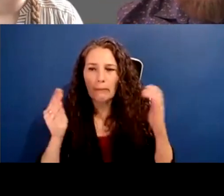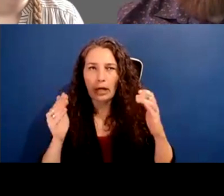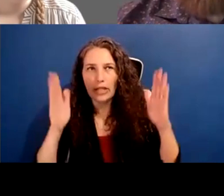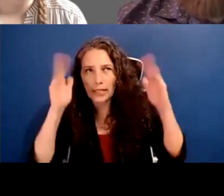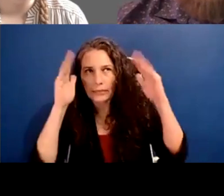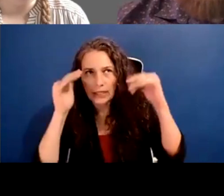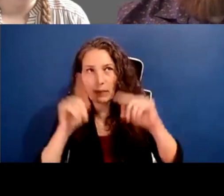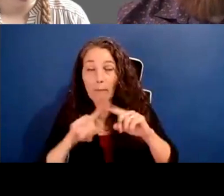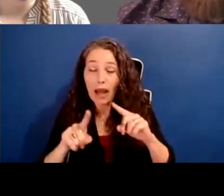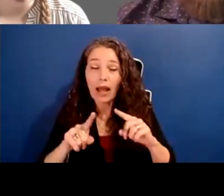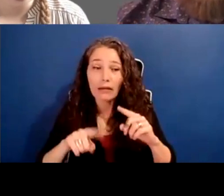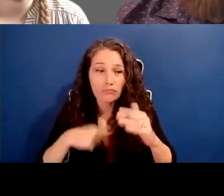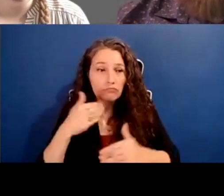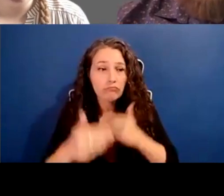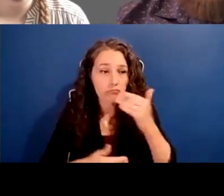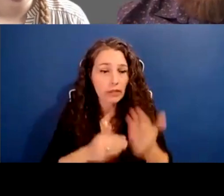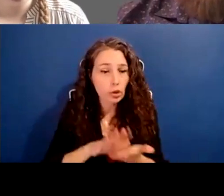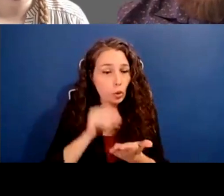time.